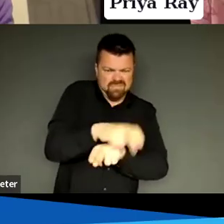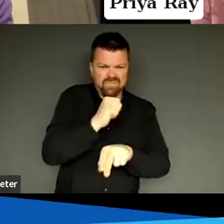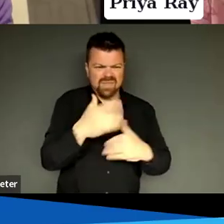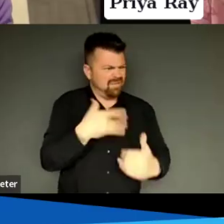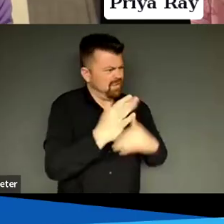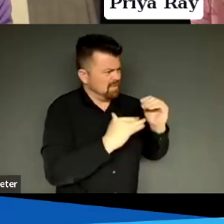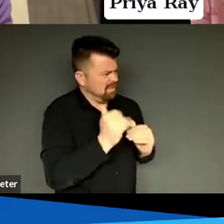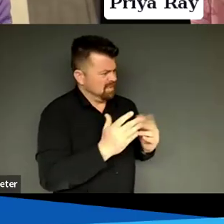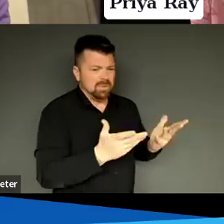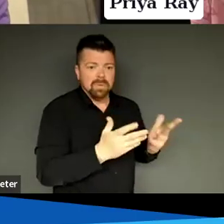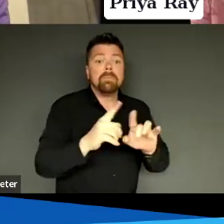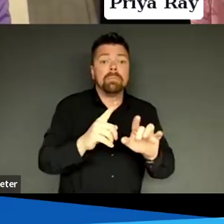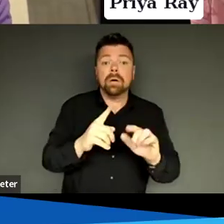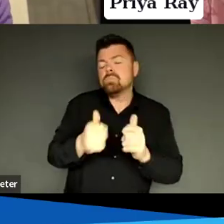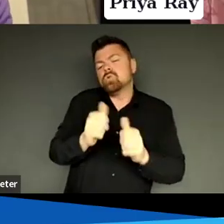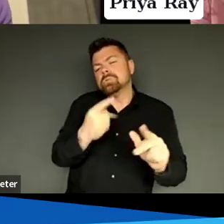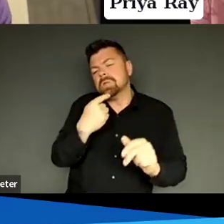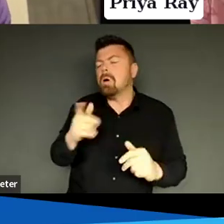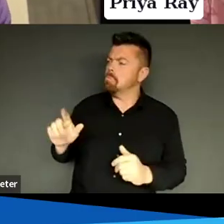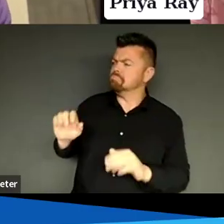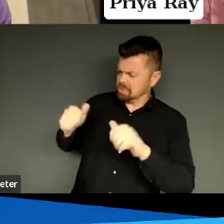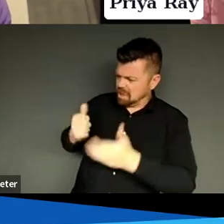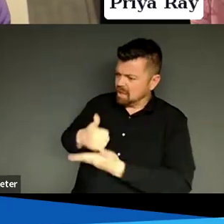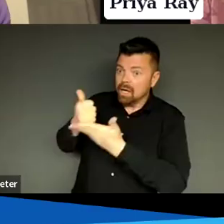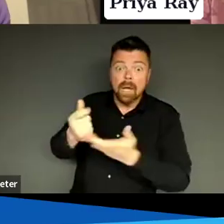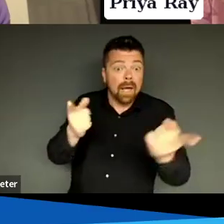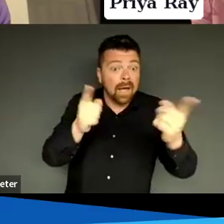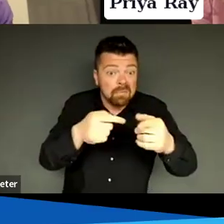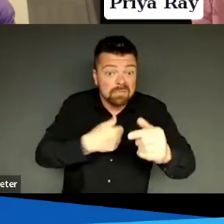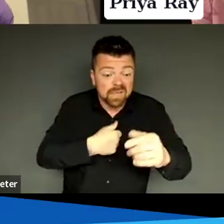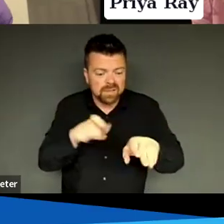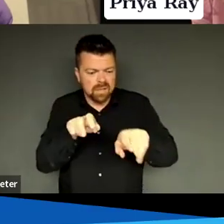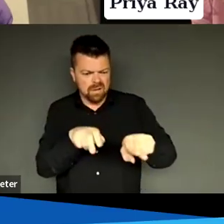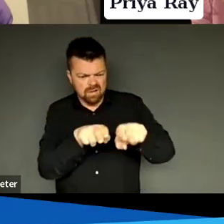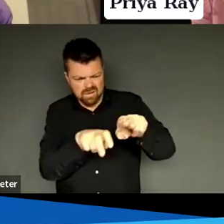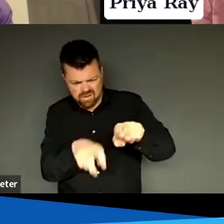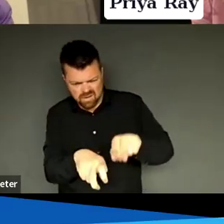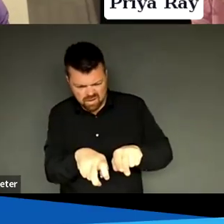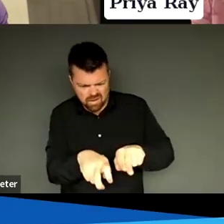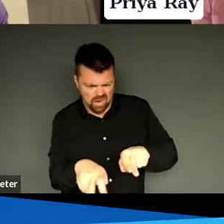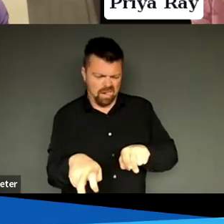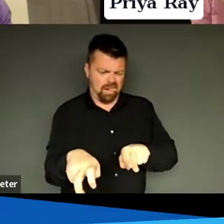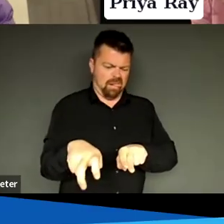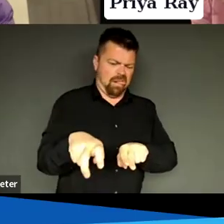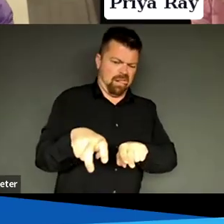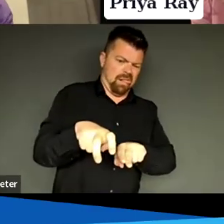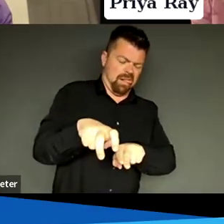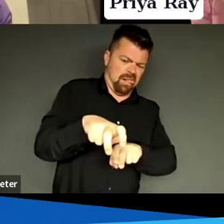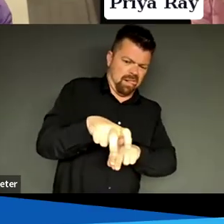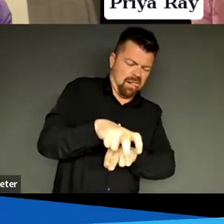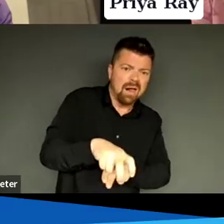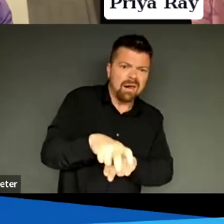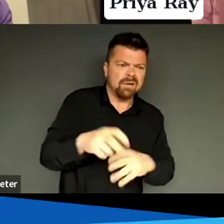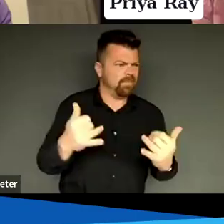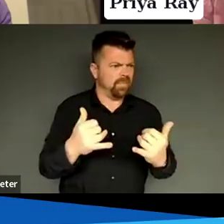in the process of getting that help, if I wind up falling and hurt myself, now it's like you helped me to hurt